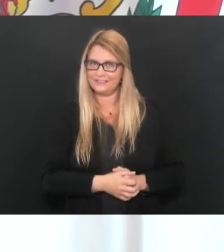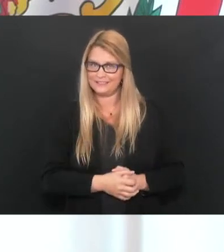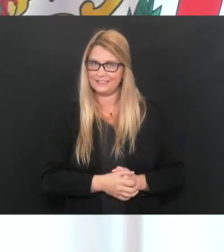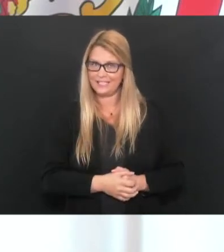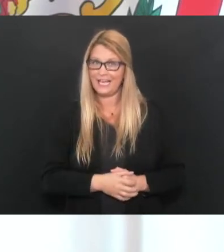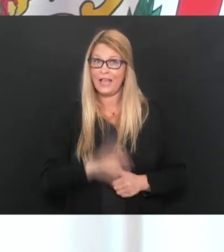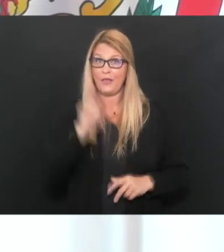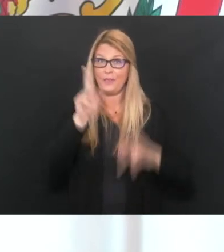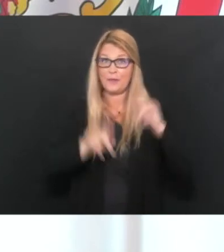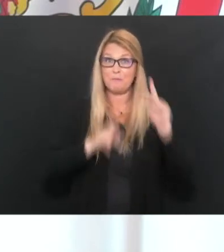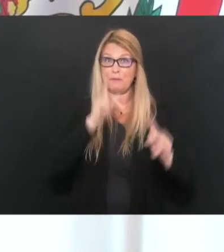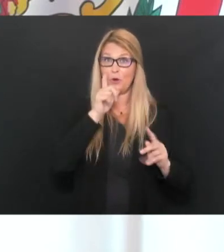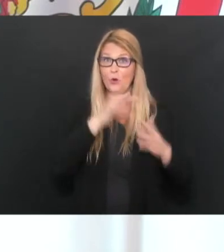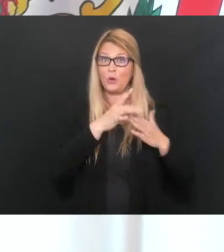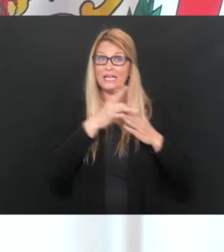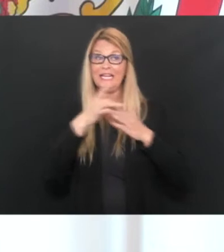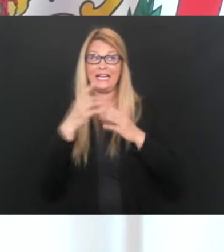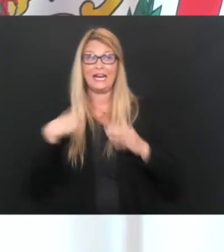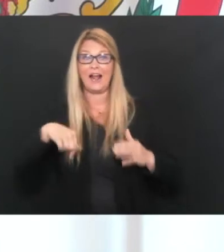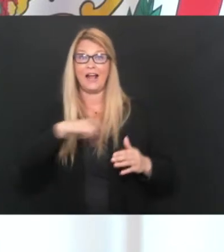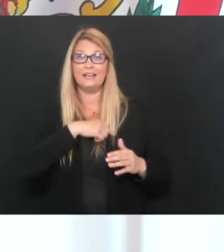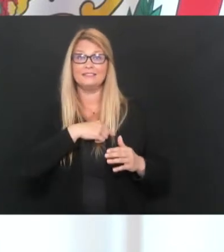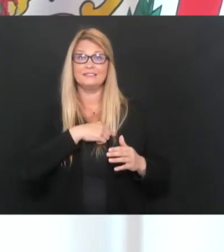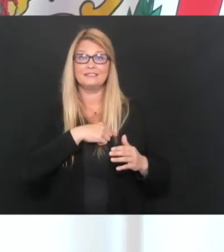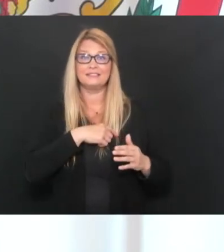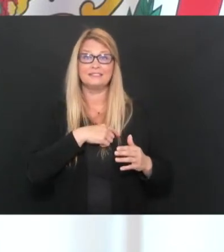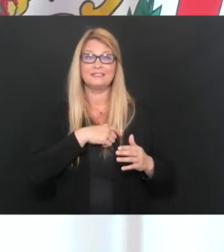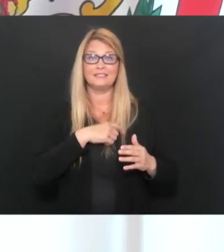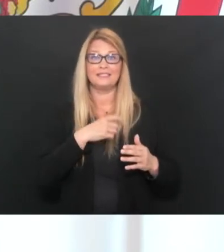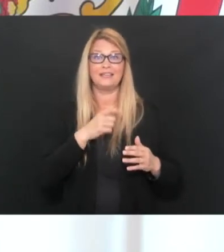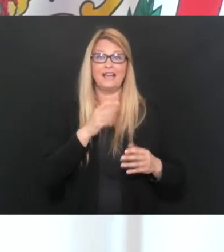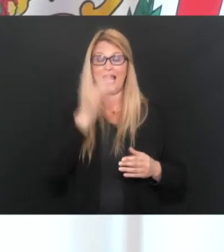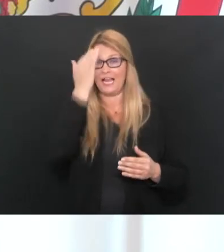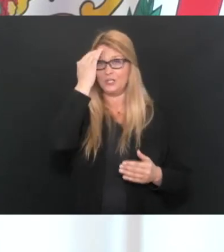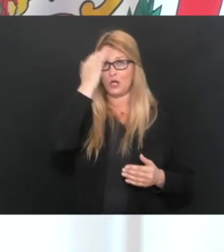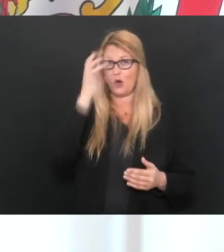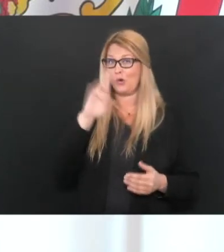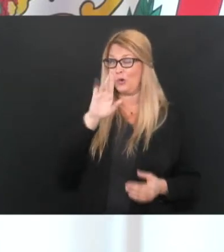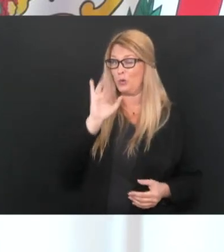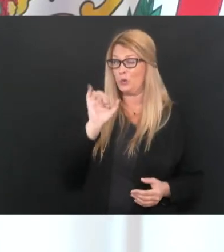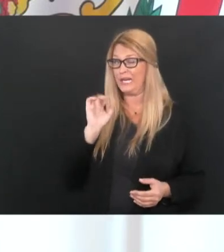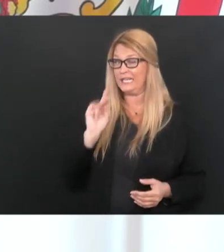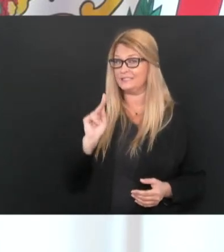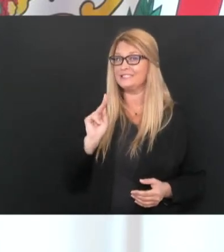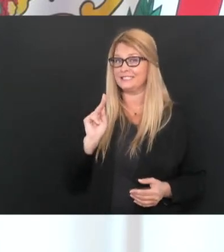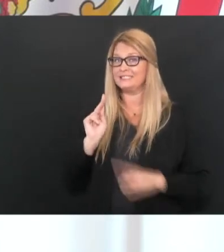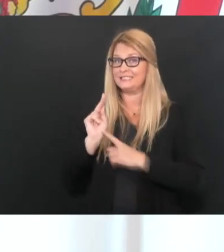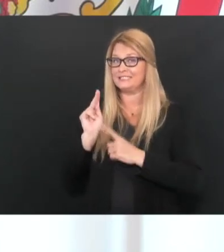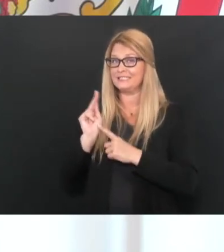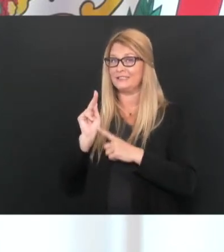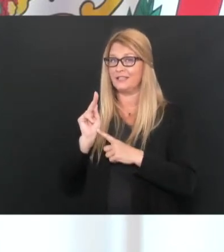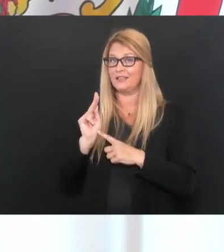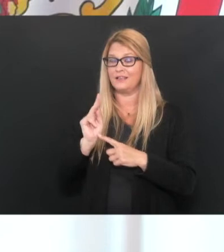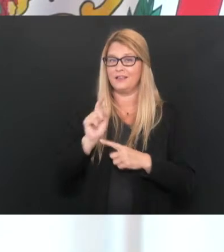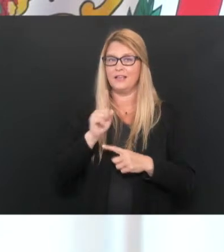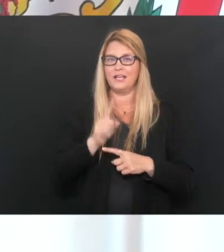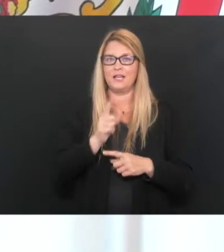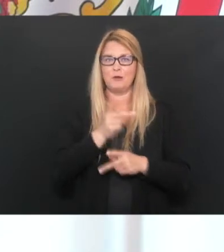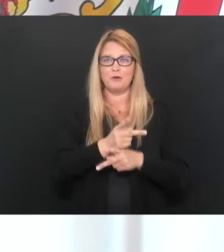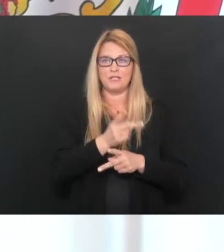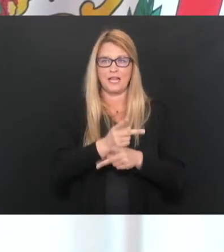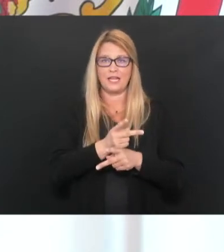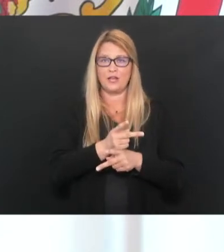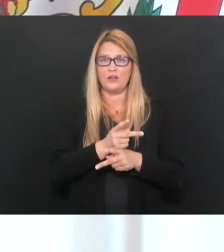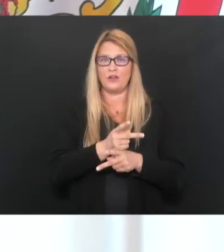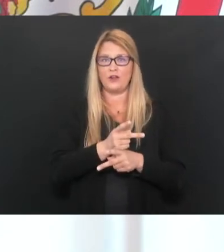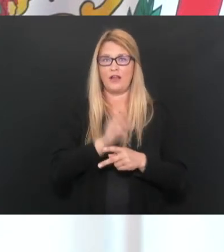those leaders that are saying just how risky this truly is. You better pay really close attention to the Irans of the